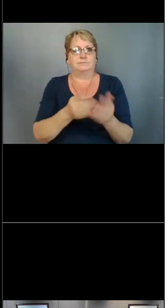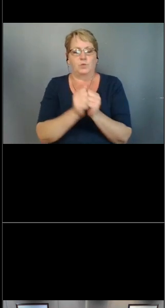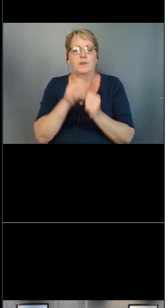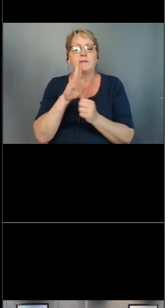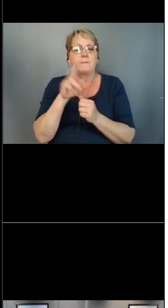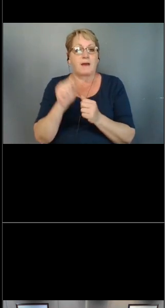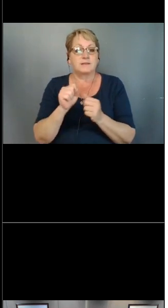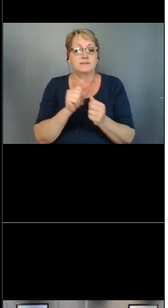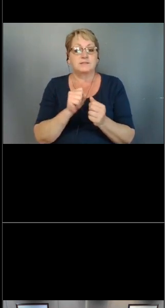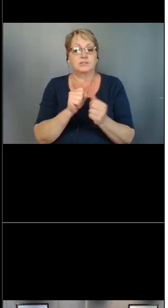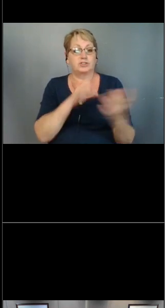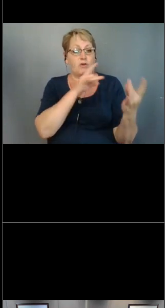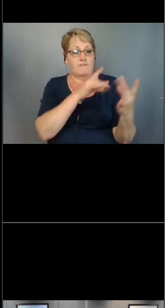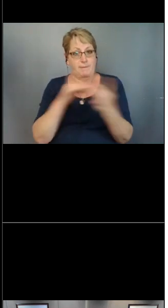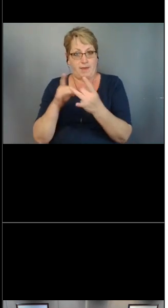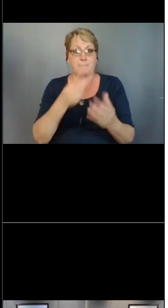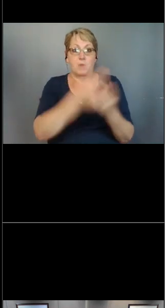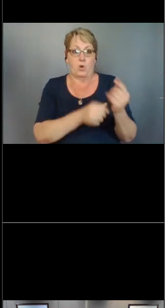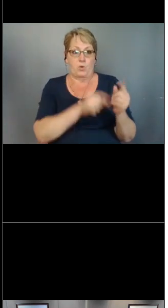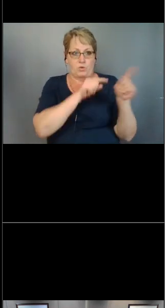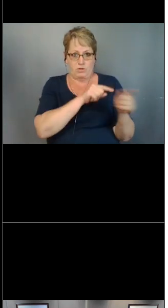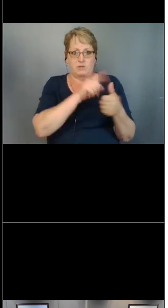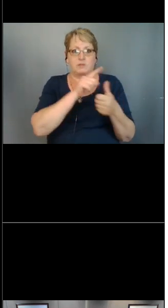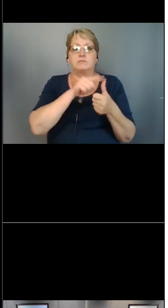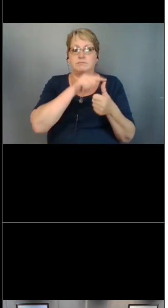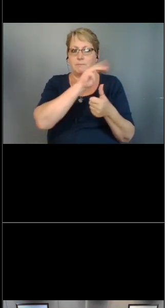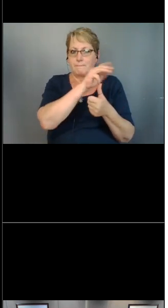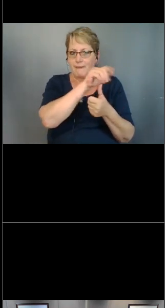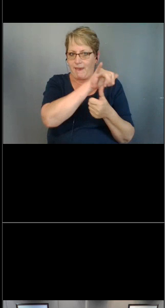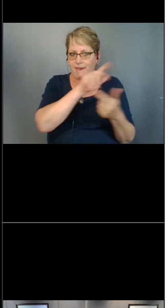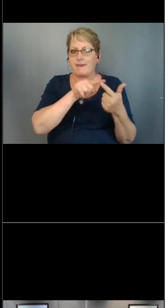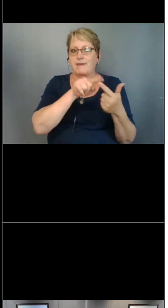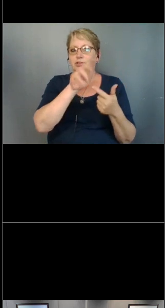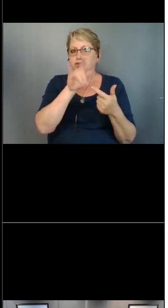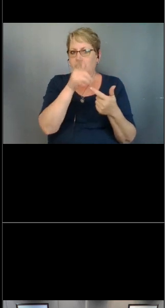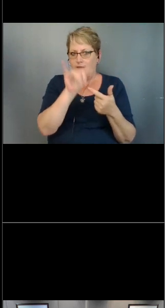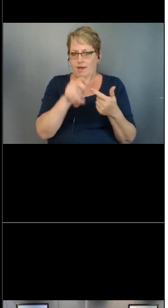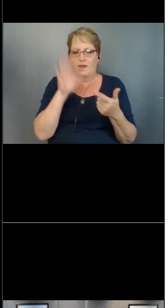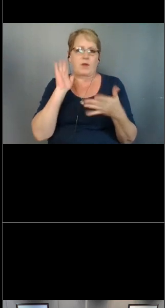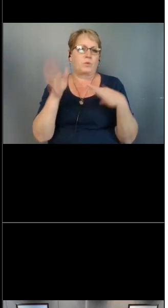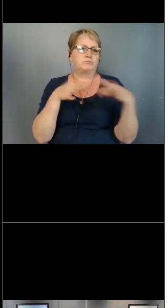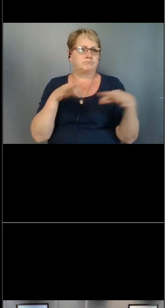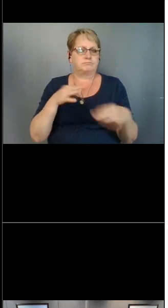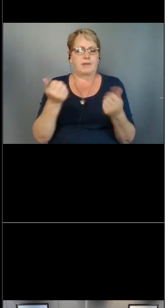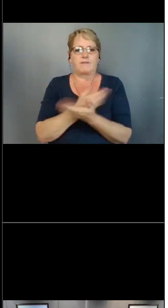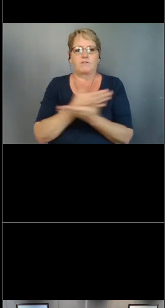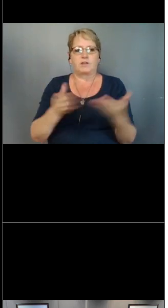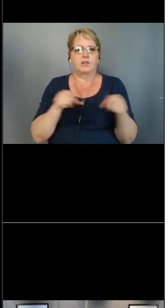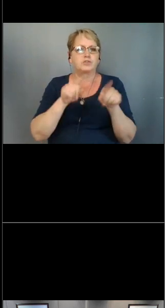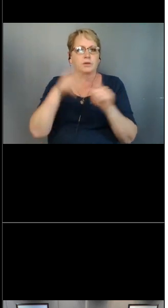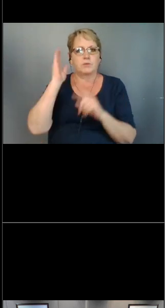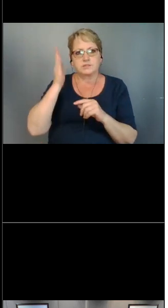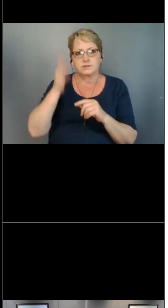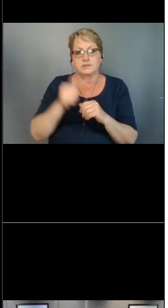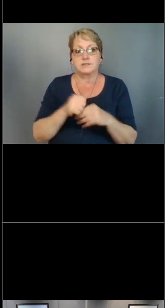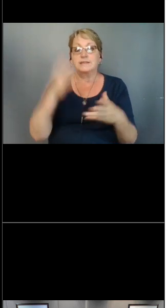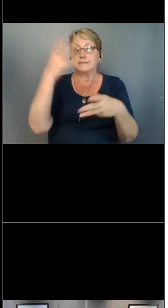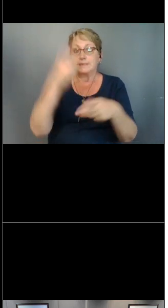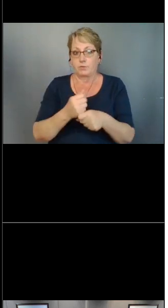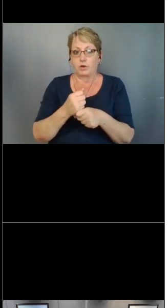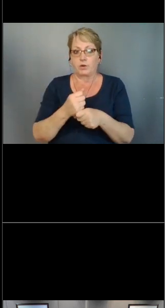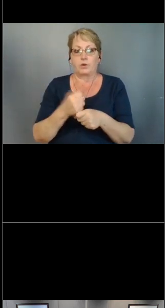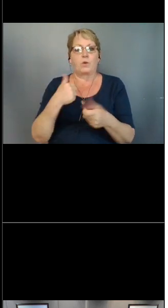Feedback from both rounds of community engagement led to the plan that is available on our website that I'll be walking through during this presentation. In summary, we sought to